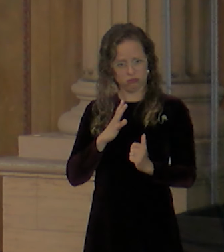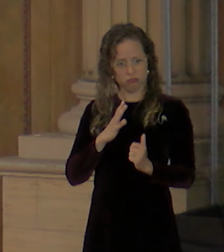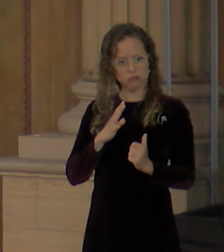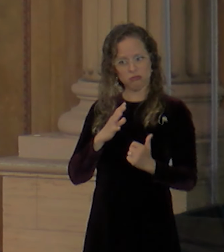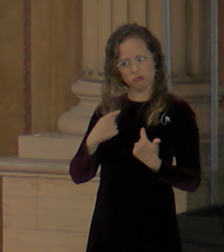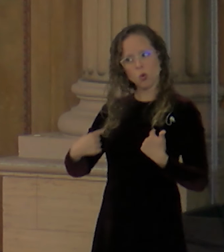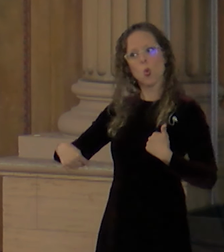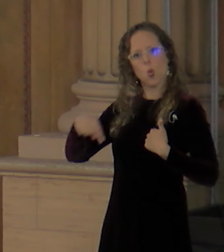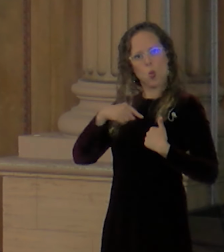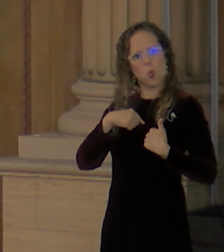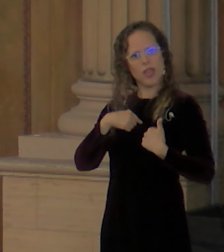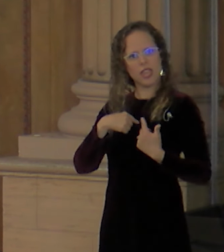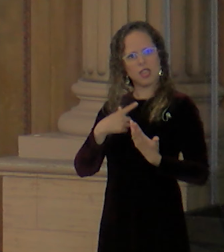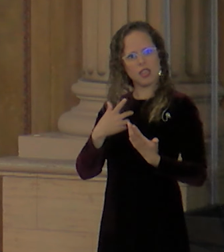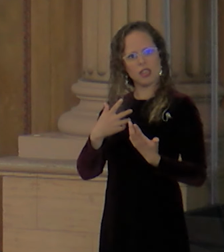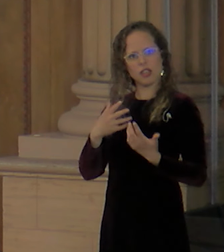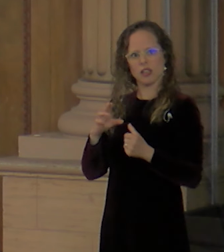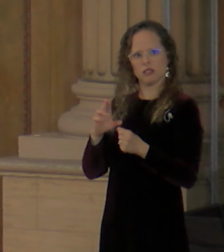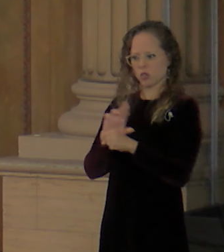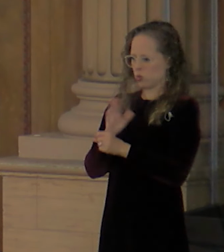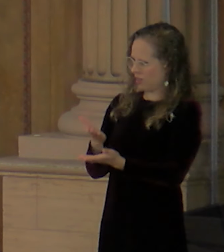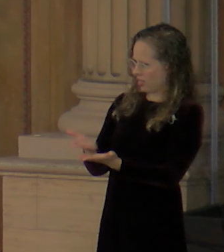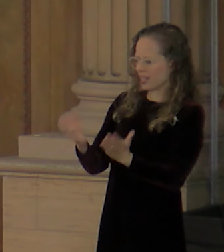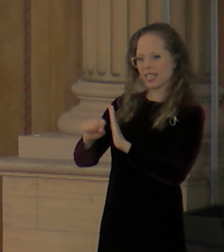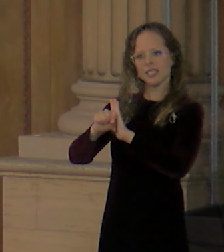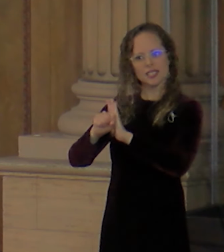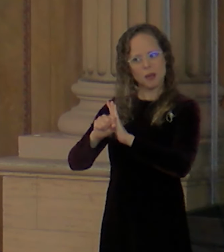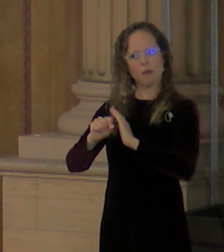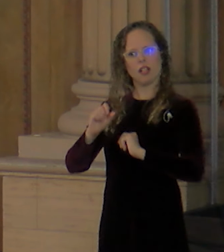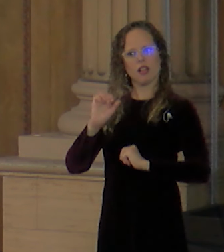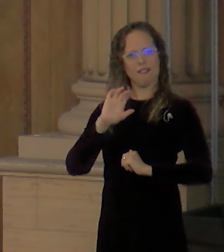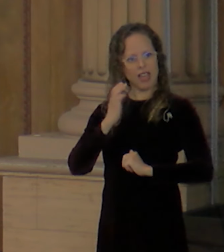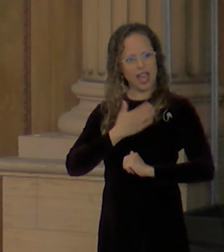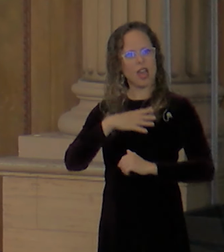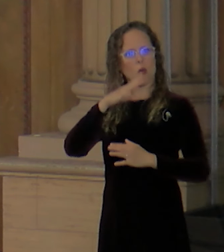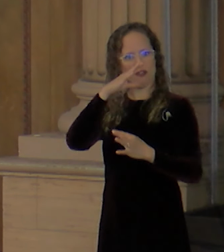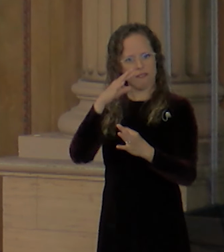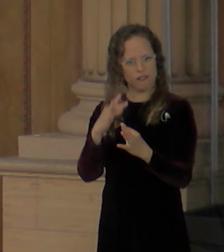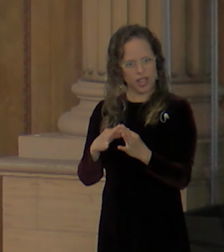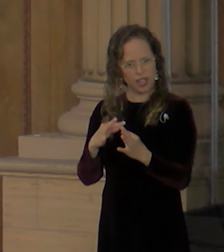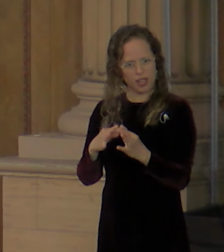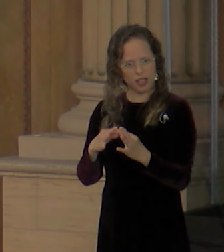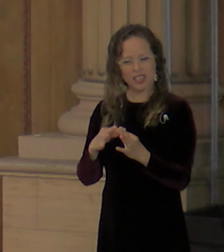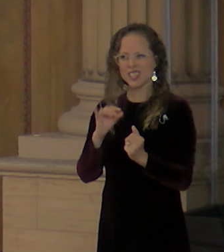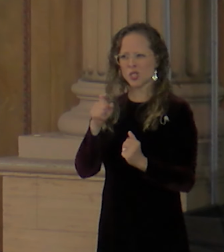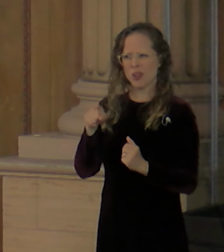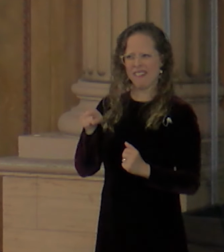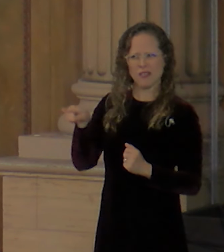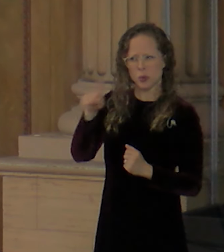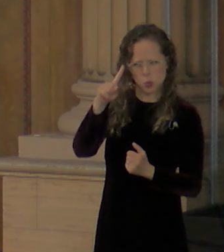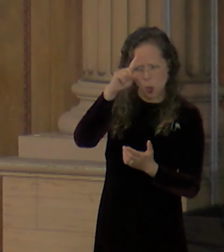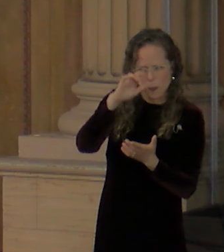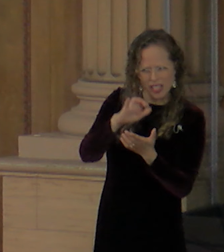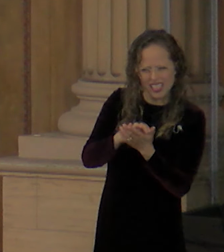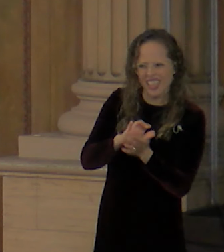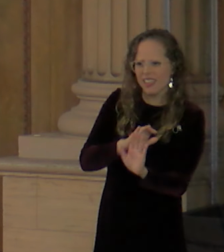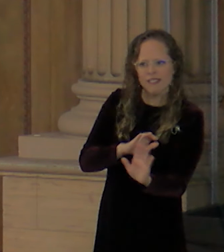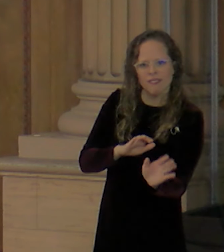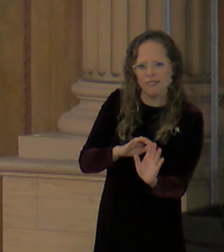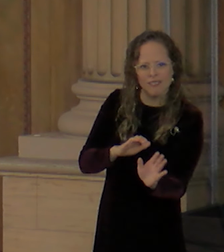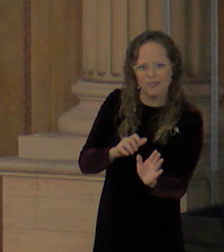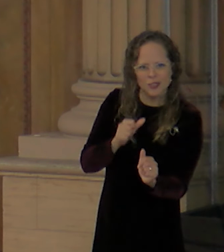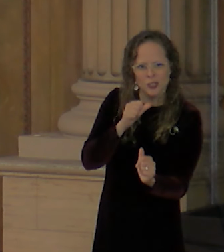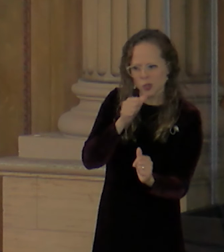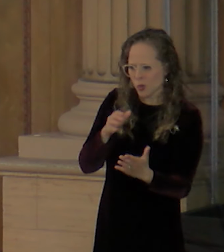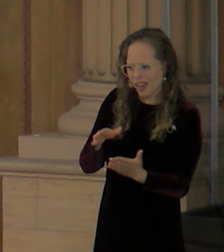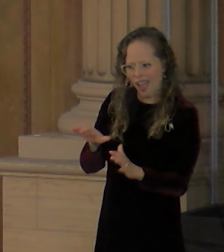Christian. It's a symbol of the faith that we're professing to believe. And so we would encourage you not to say with your body what's not true with